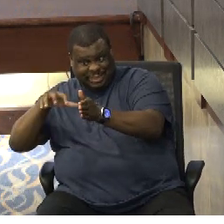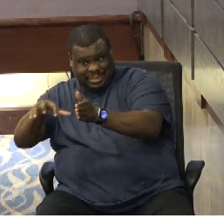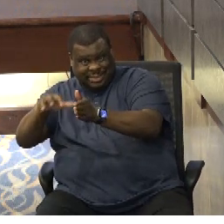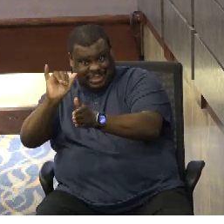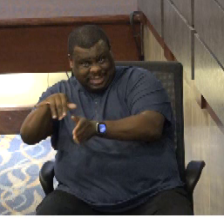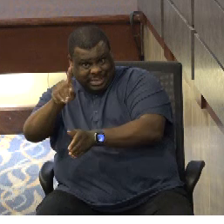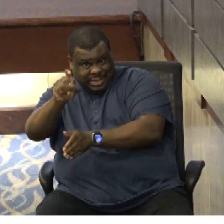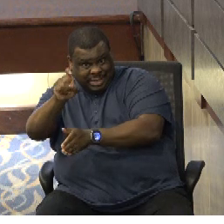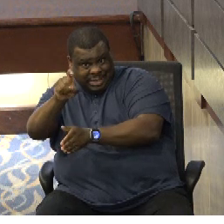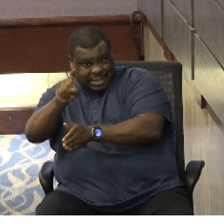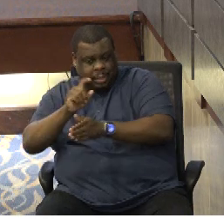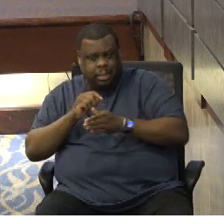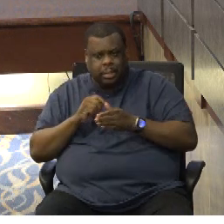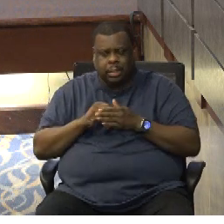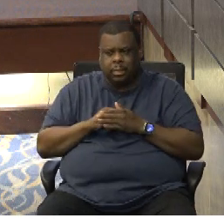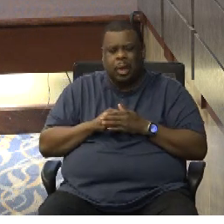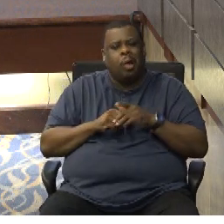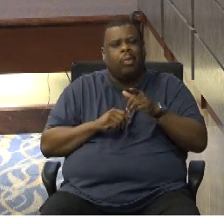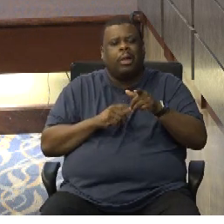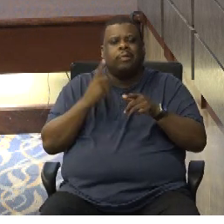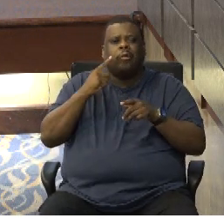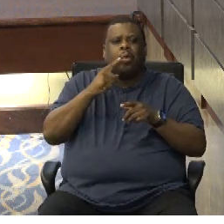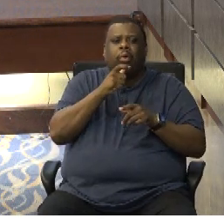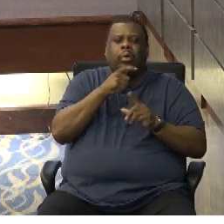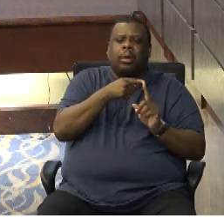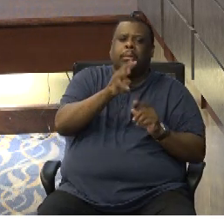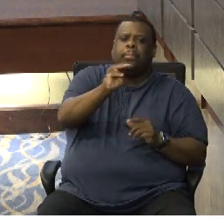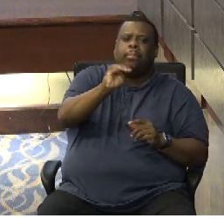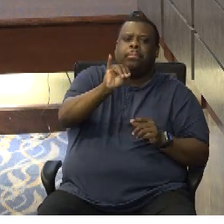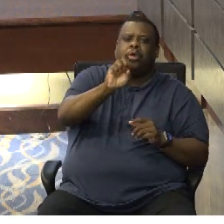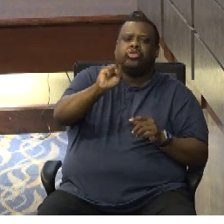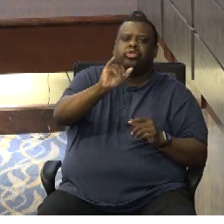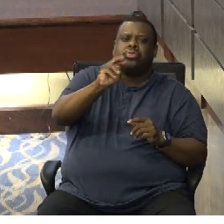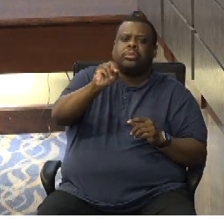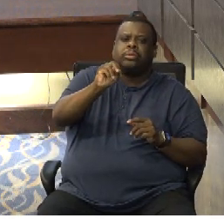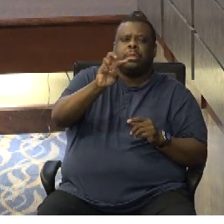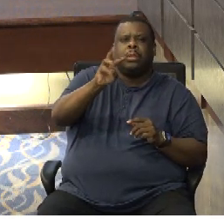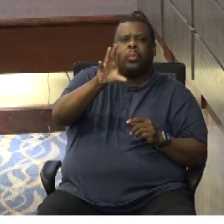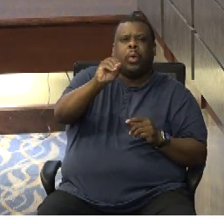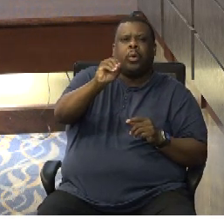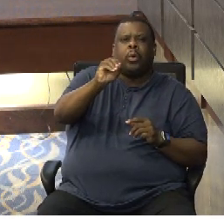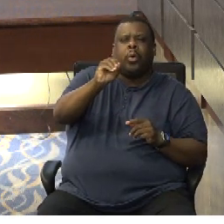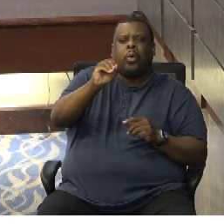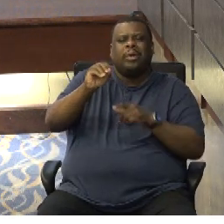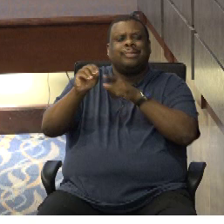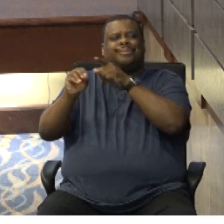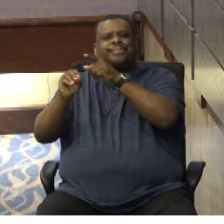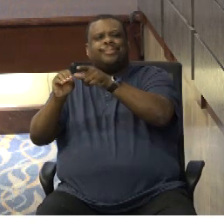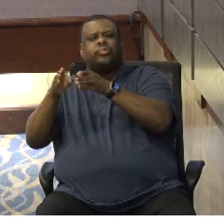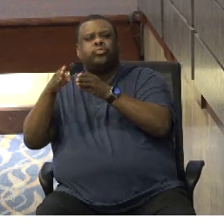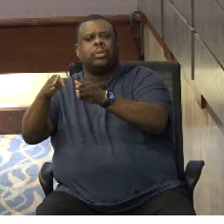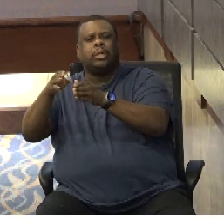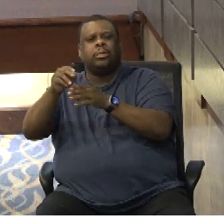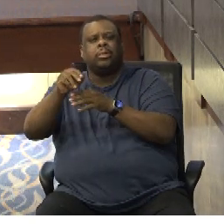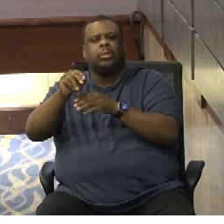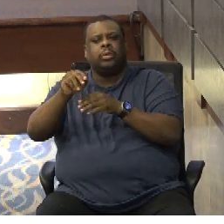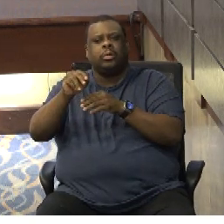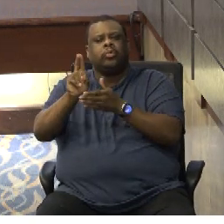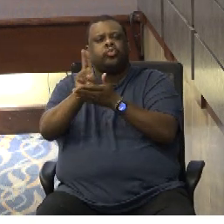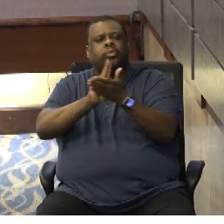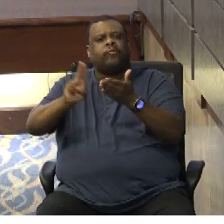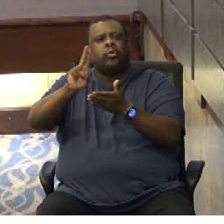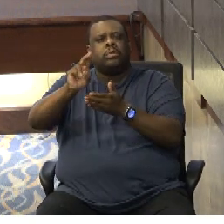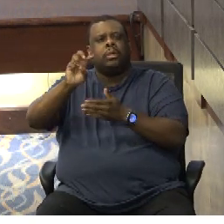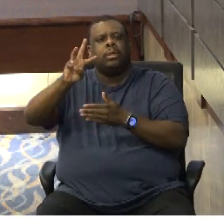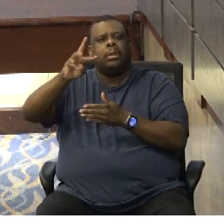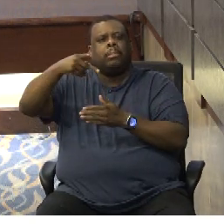That is in support of the Mission Waco Creekside Village project on University Parks that they're proposing. That